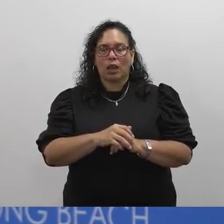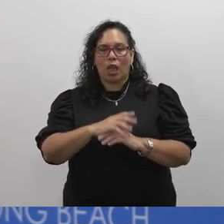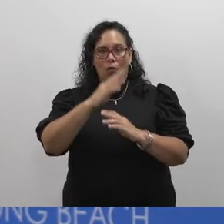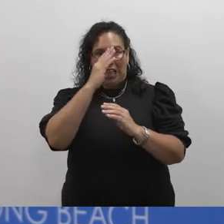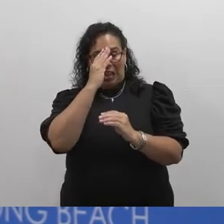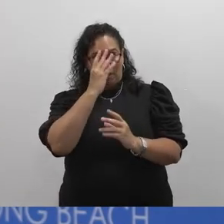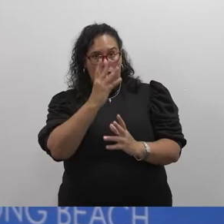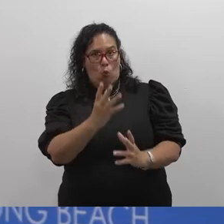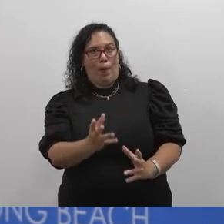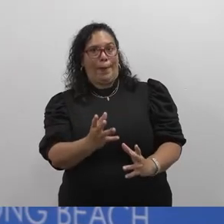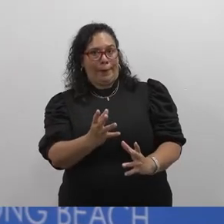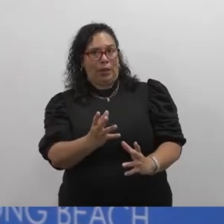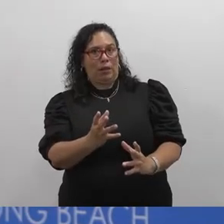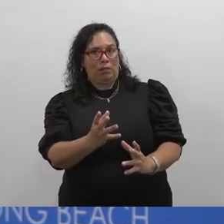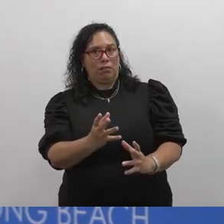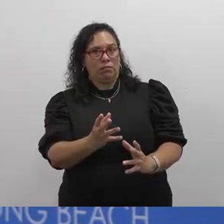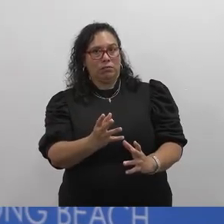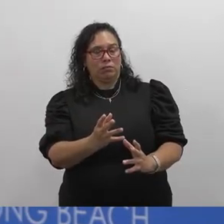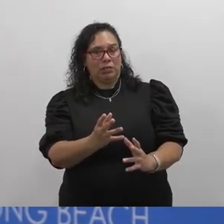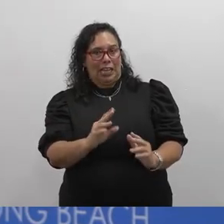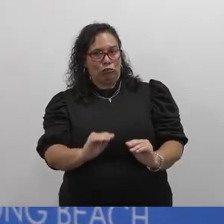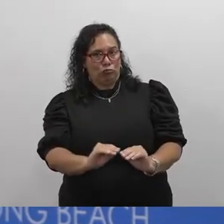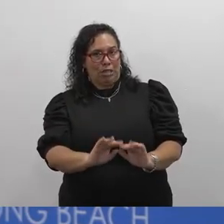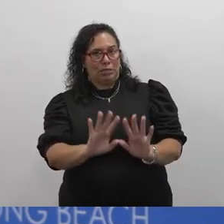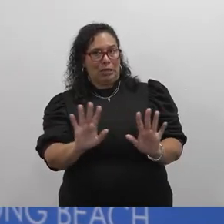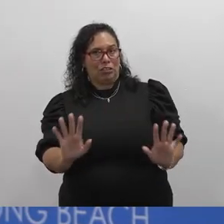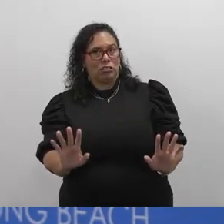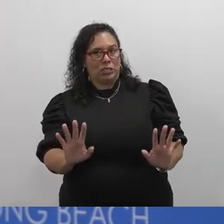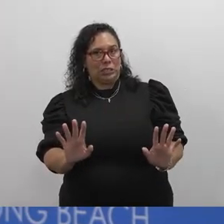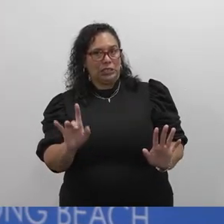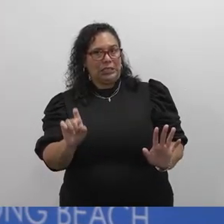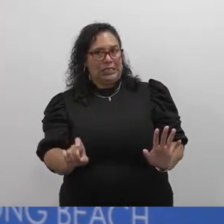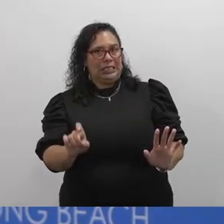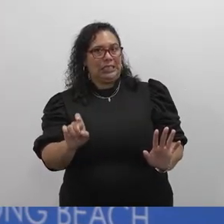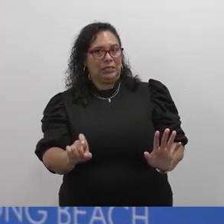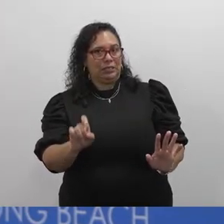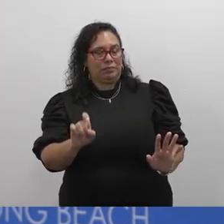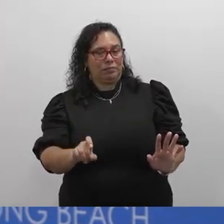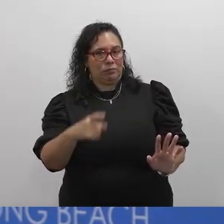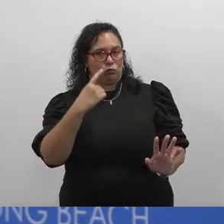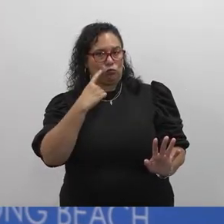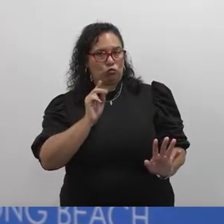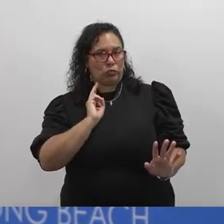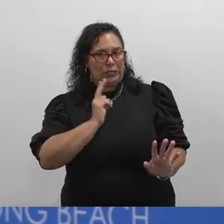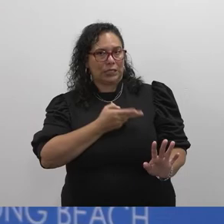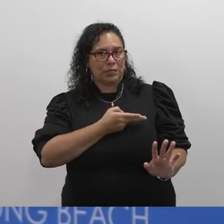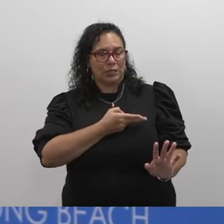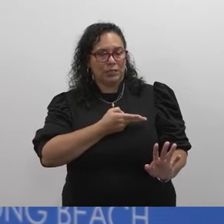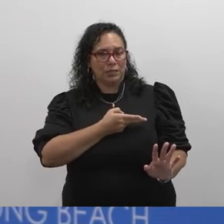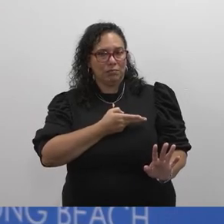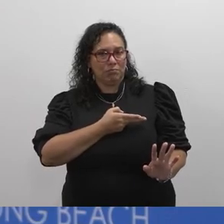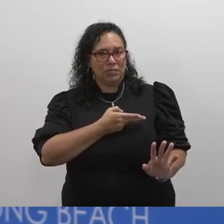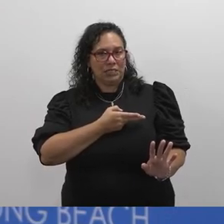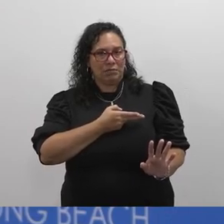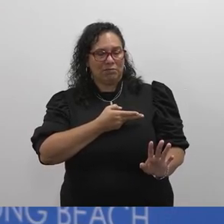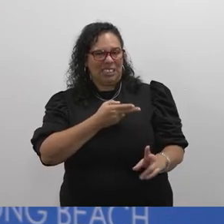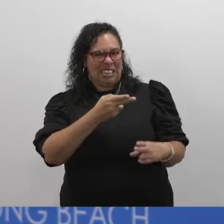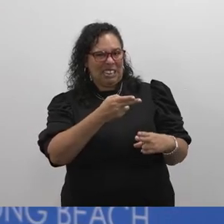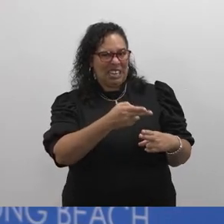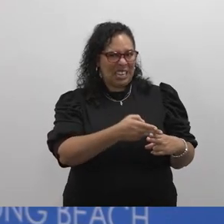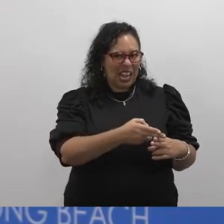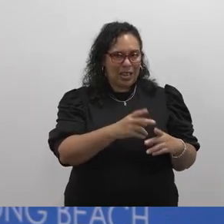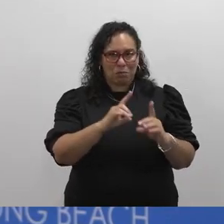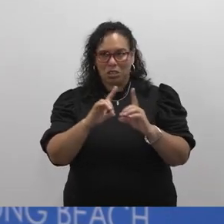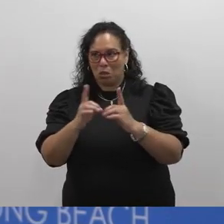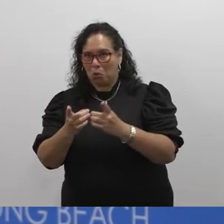informative and full transparency, much needed for us to put the names to the